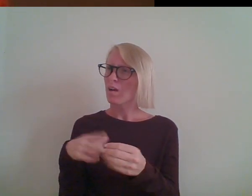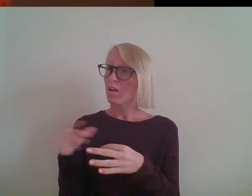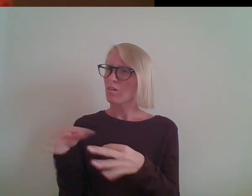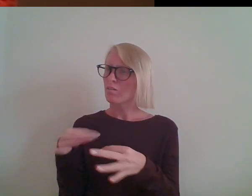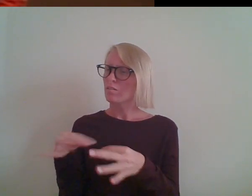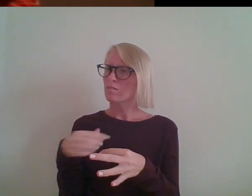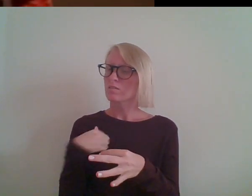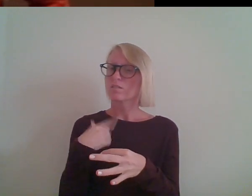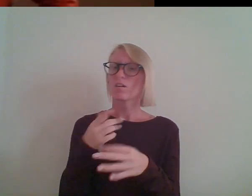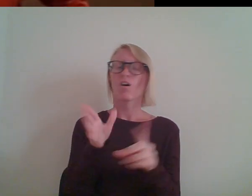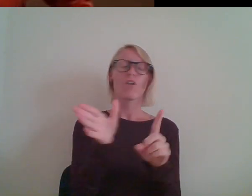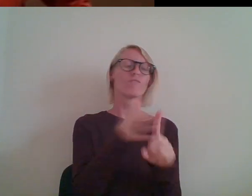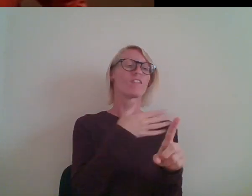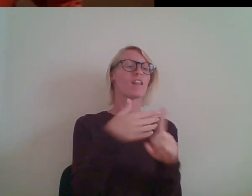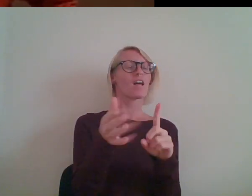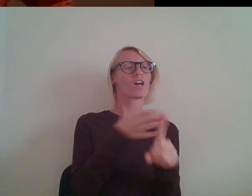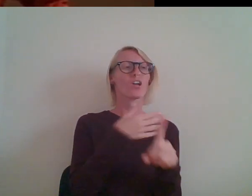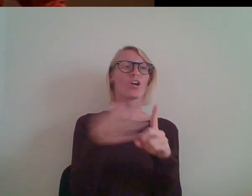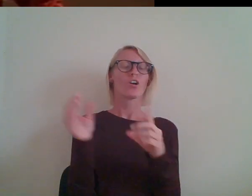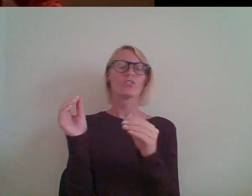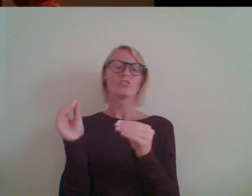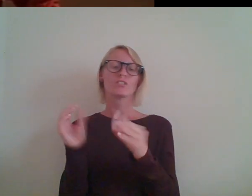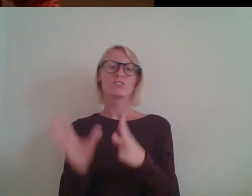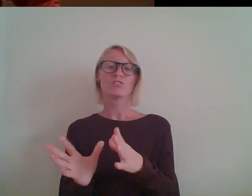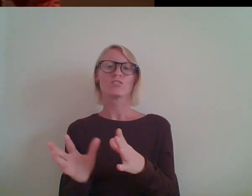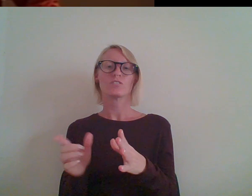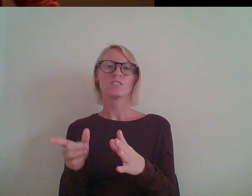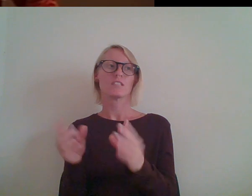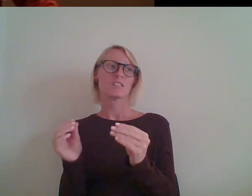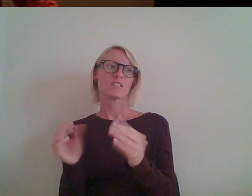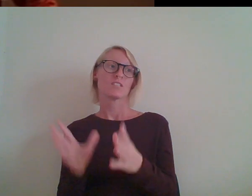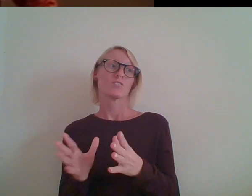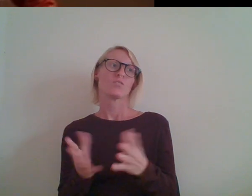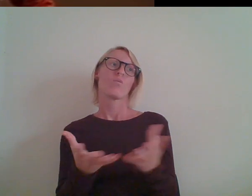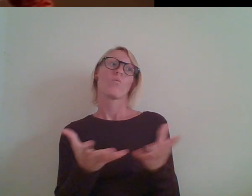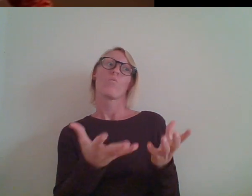the heck out of us. Teachers want